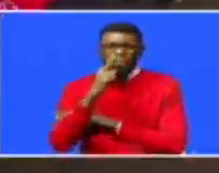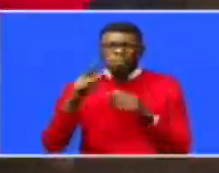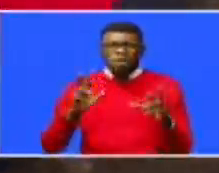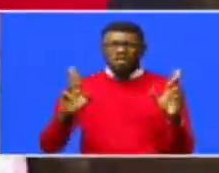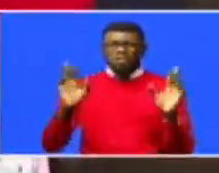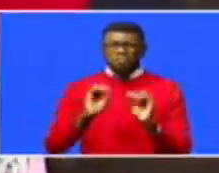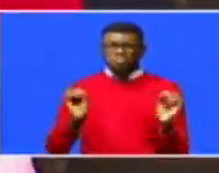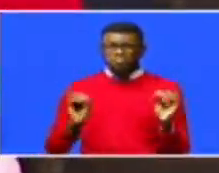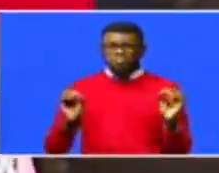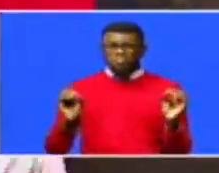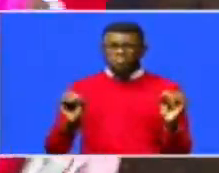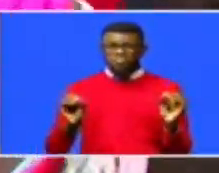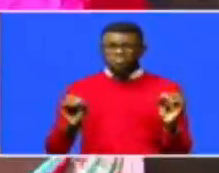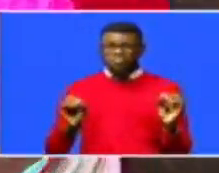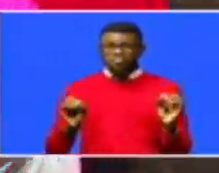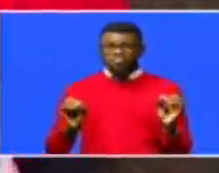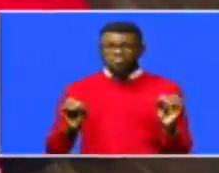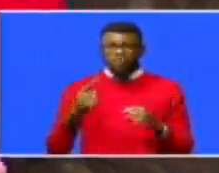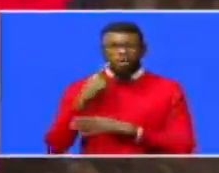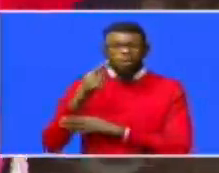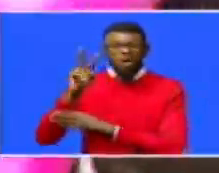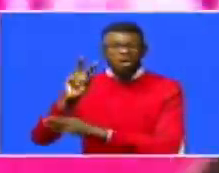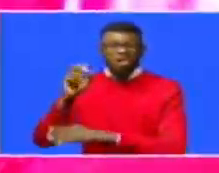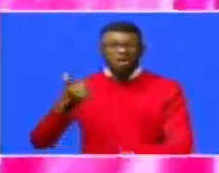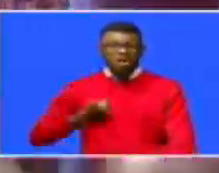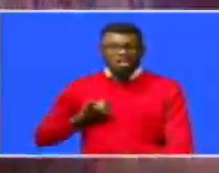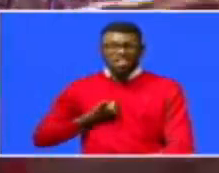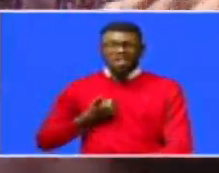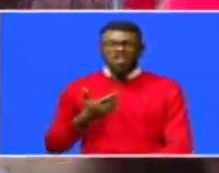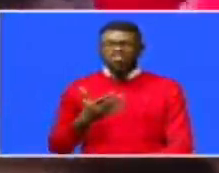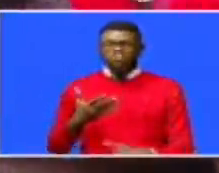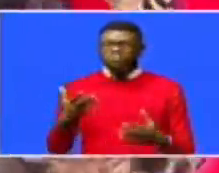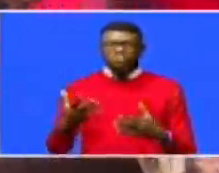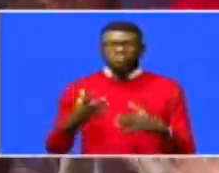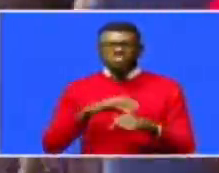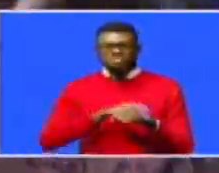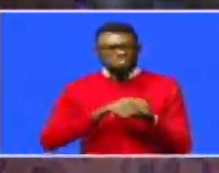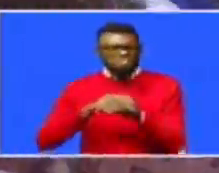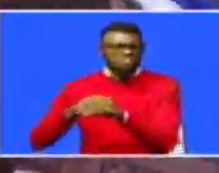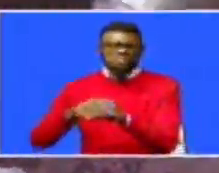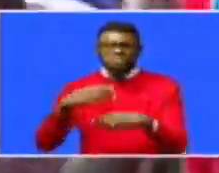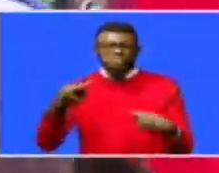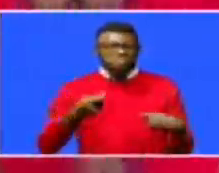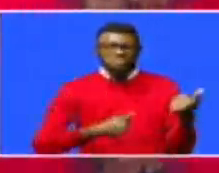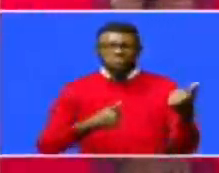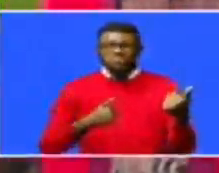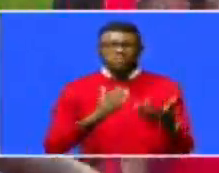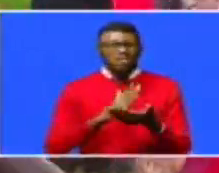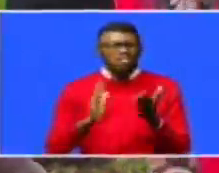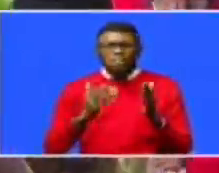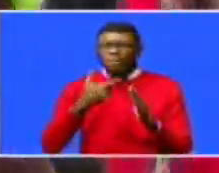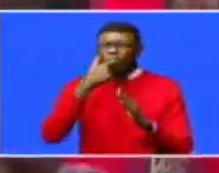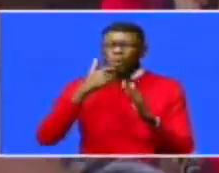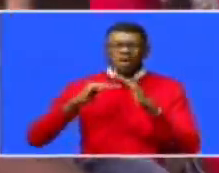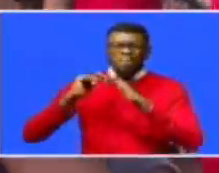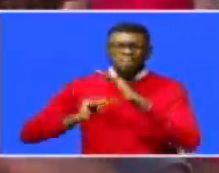When the dust settles, 120 girls are recorded to have been smuggled, most of them underage.